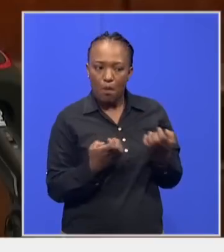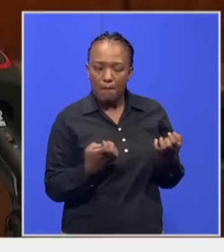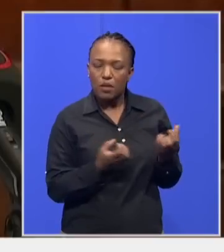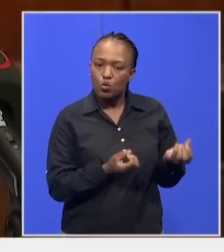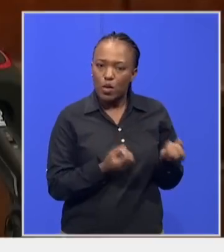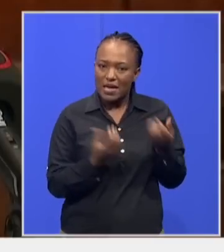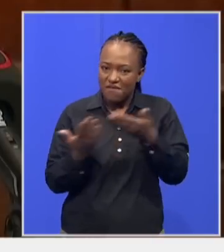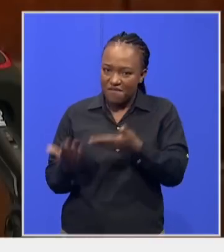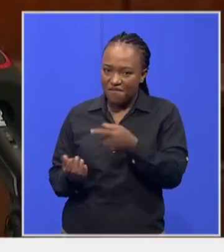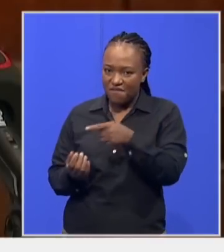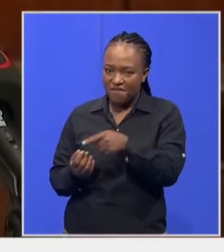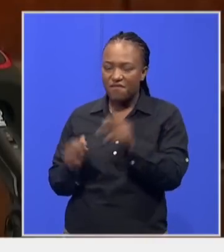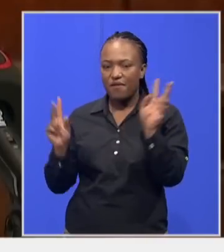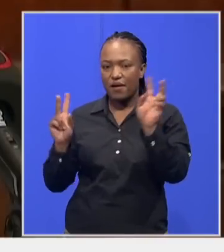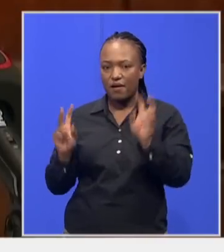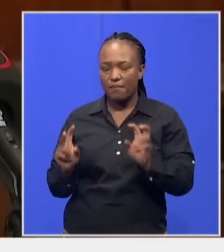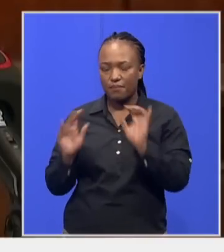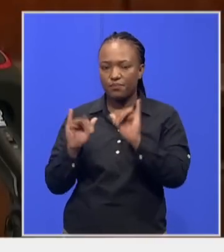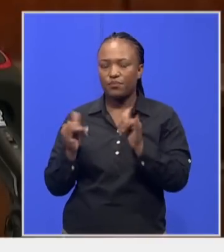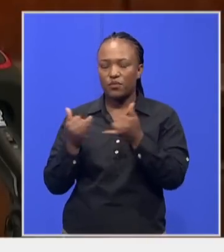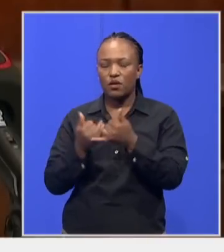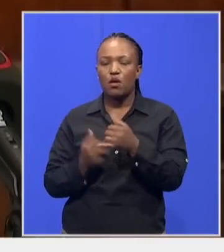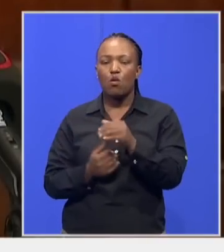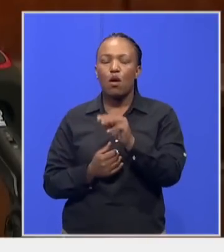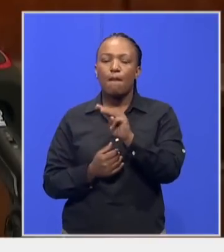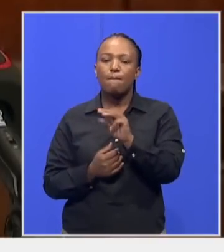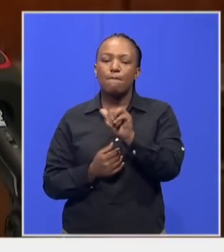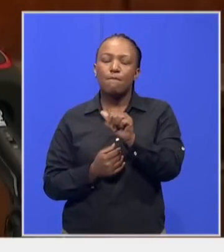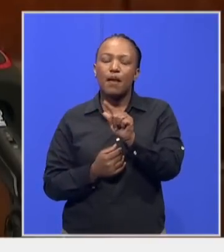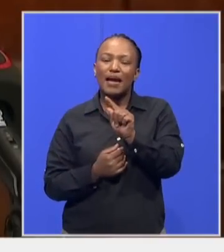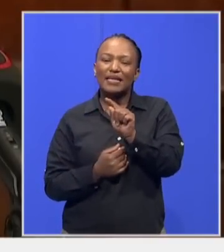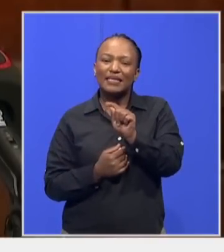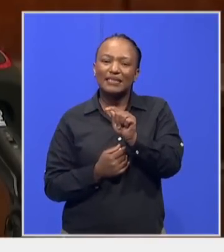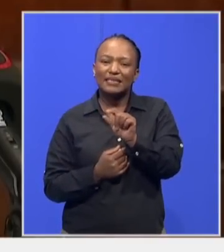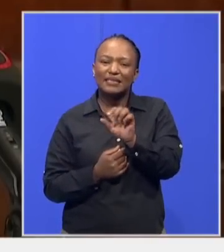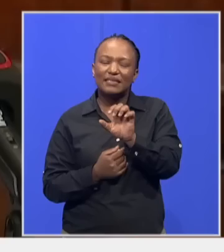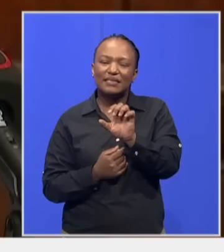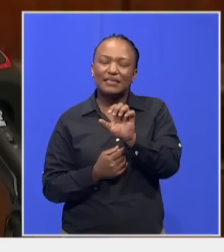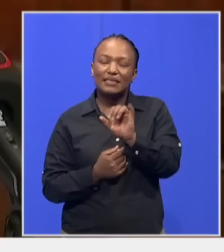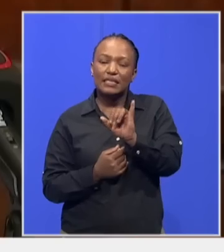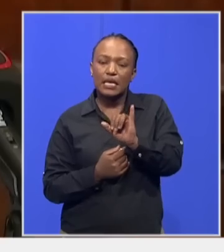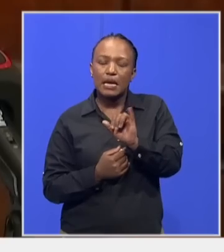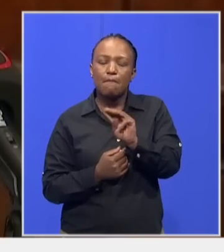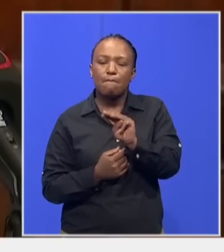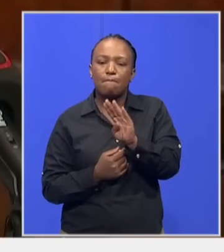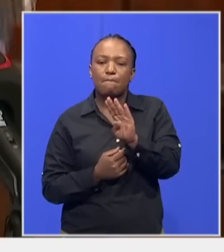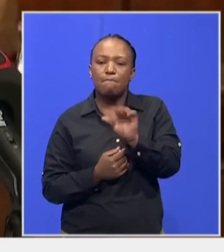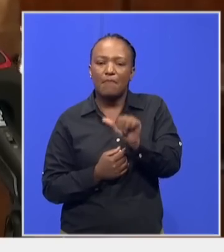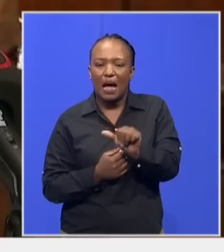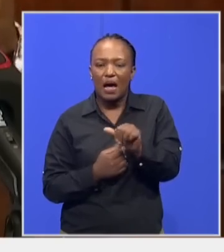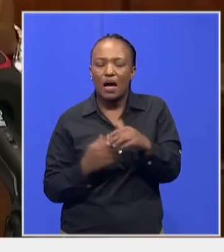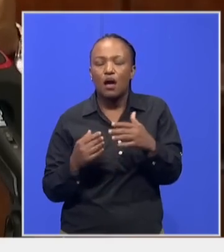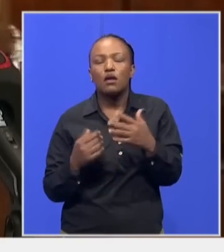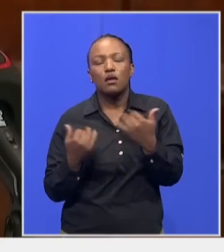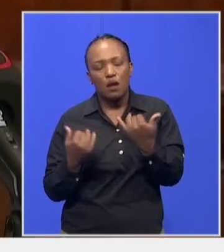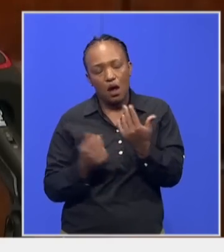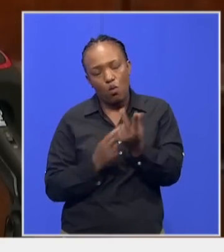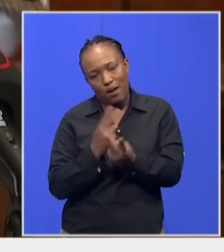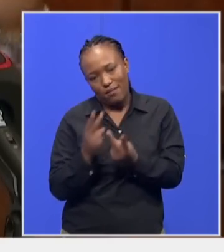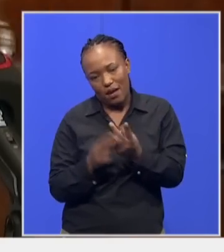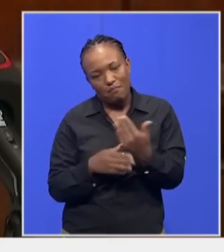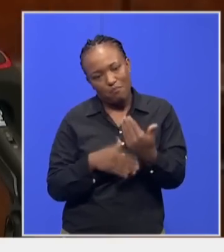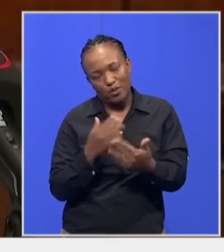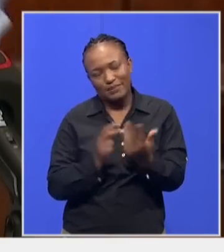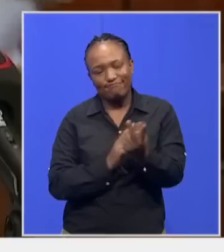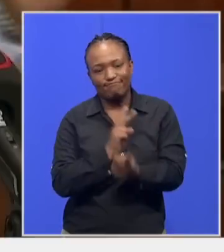to Eskom, to Matimba in this instance, and therefore that process has failed. They must restart the process again, and